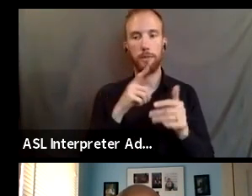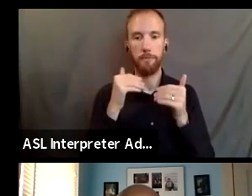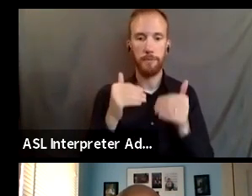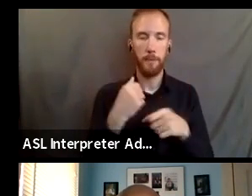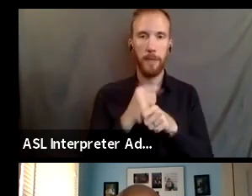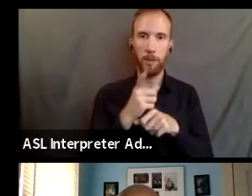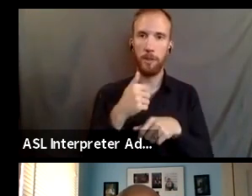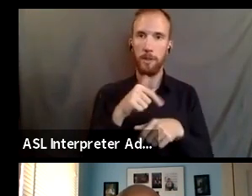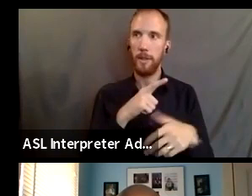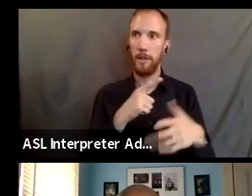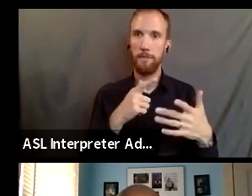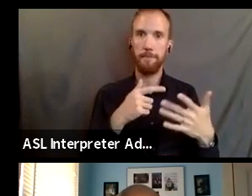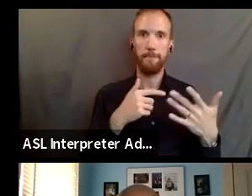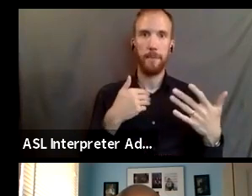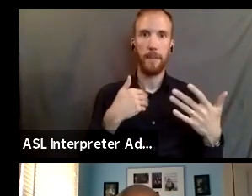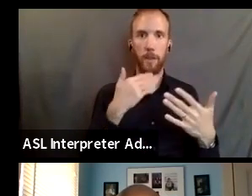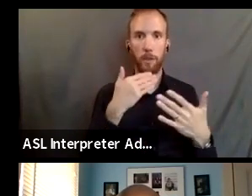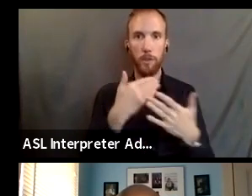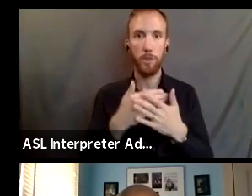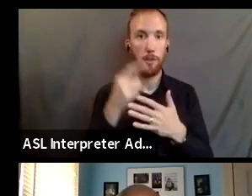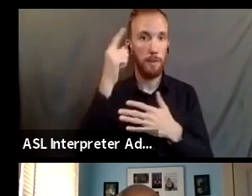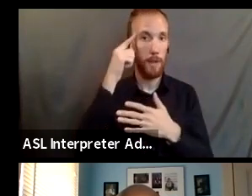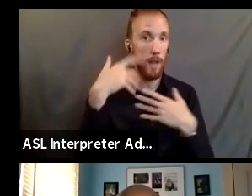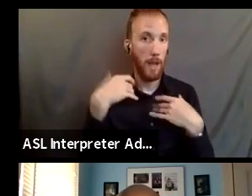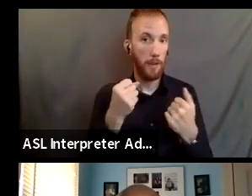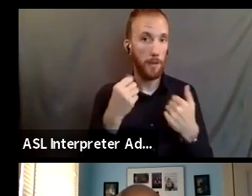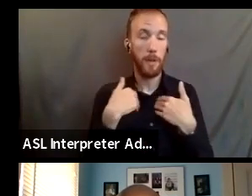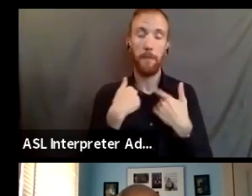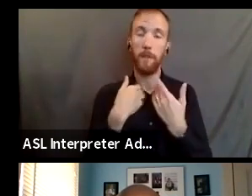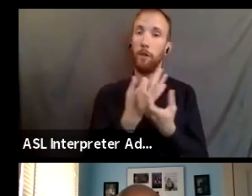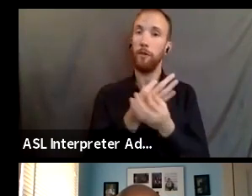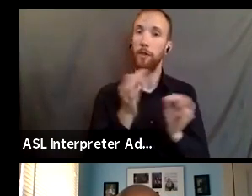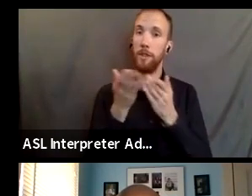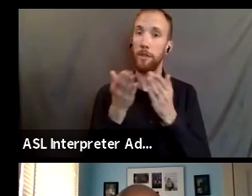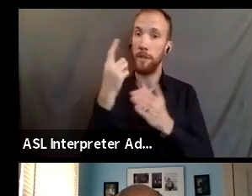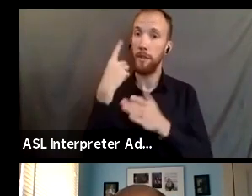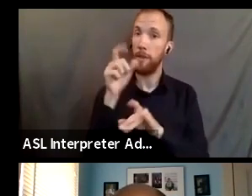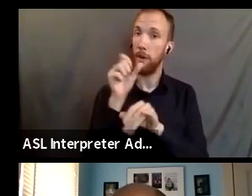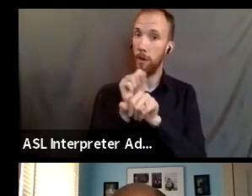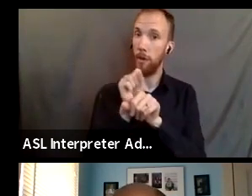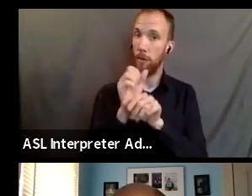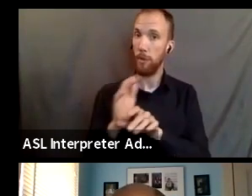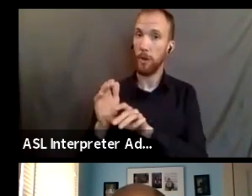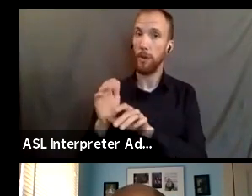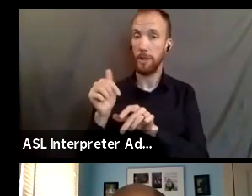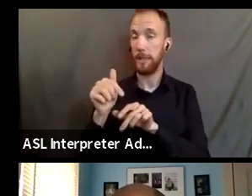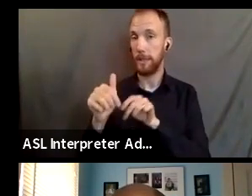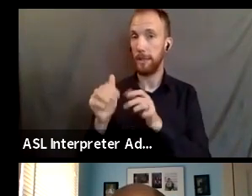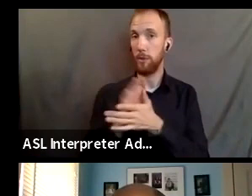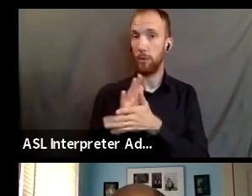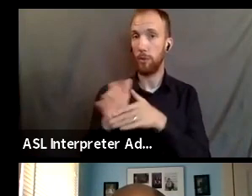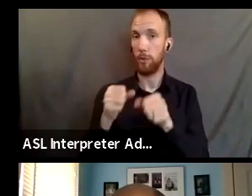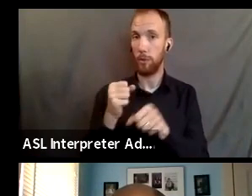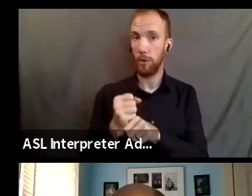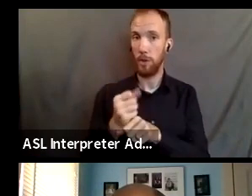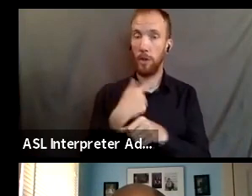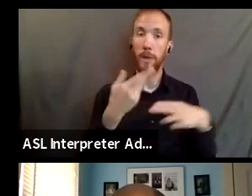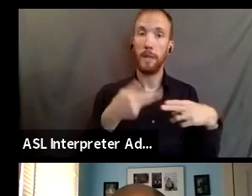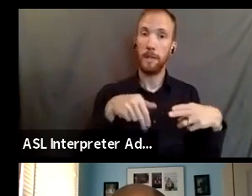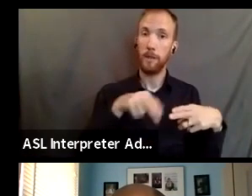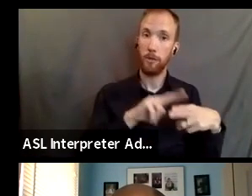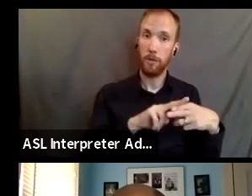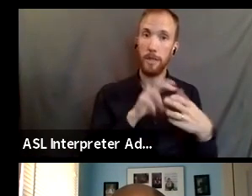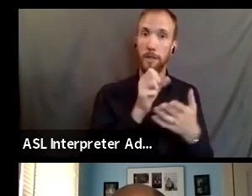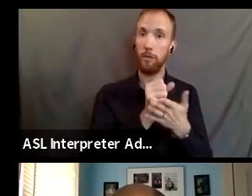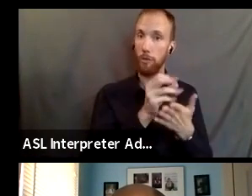health so we're offering free teledoc services for our employees for this school year we have increased the size of our social work team